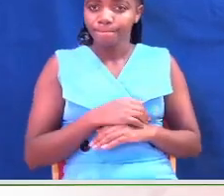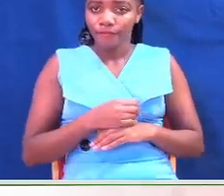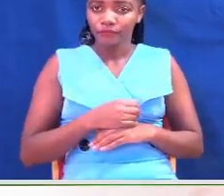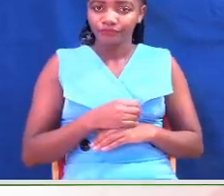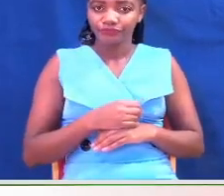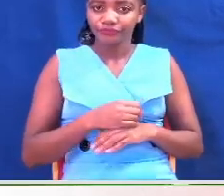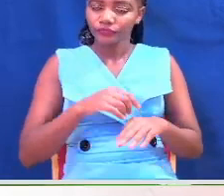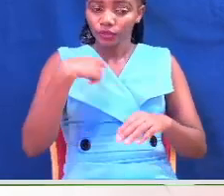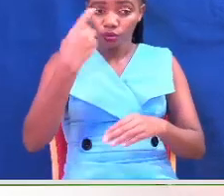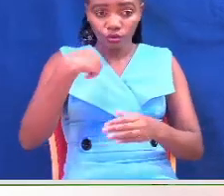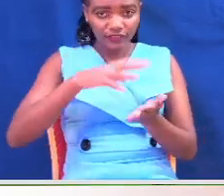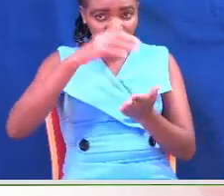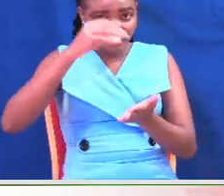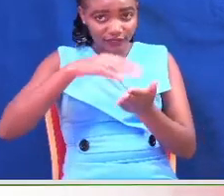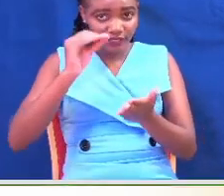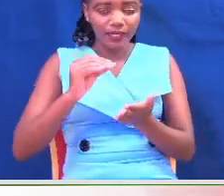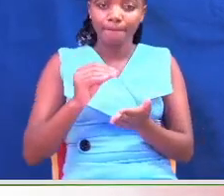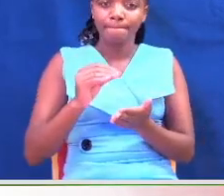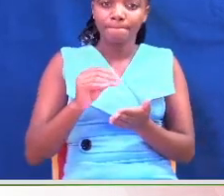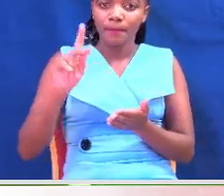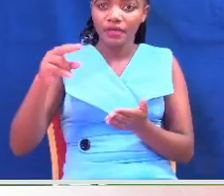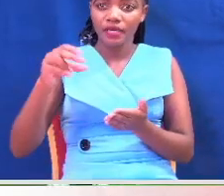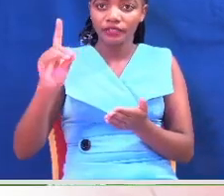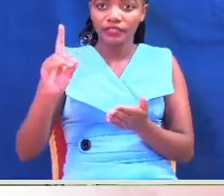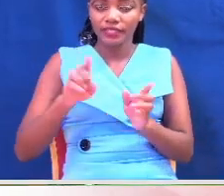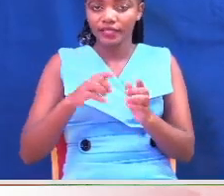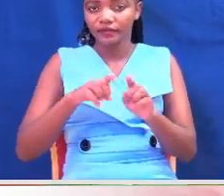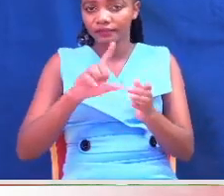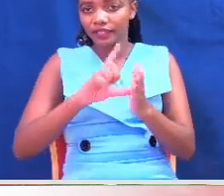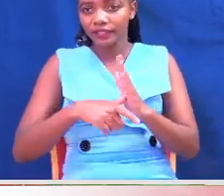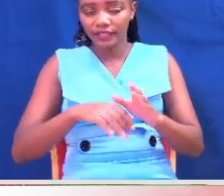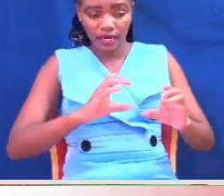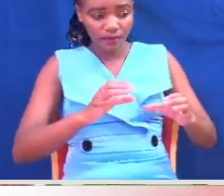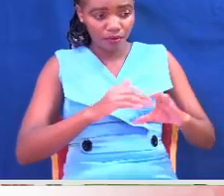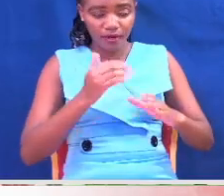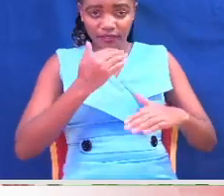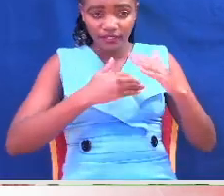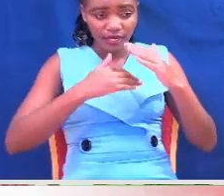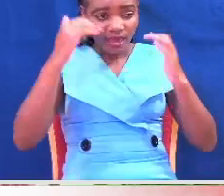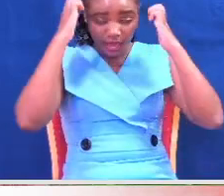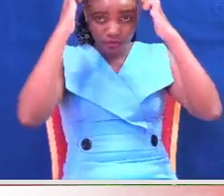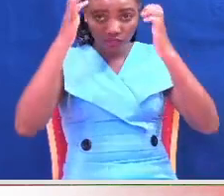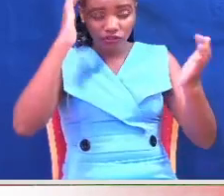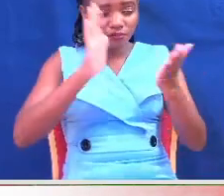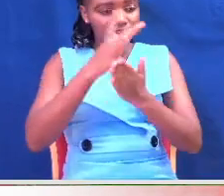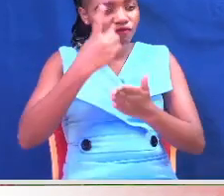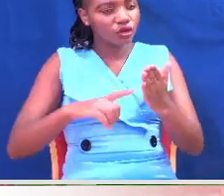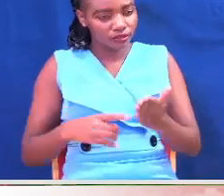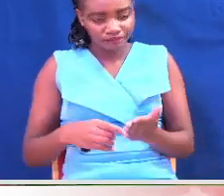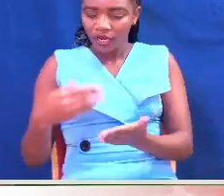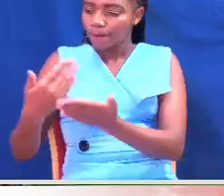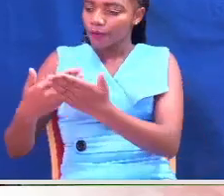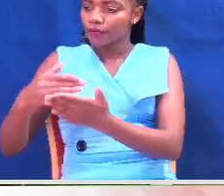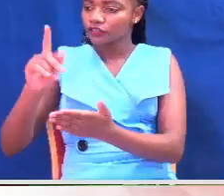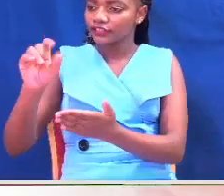her PhD before obtaining her postgraduate diploma in education, believes that what TSC is proposing is